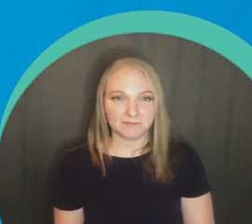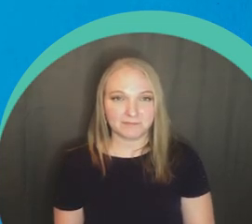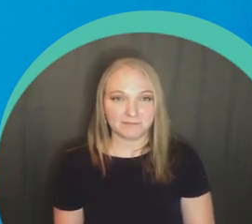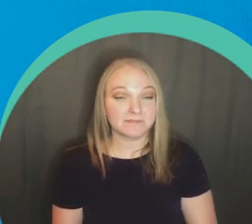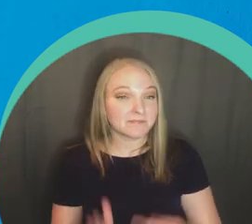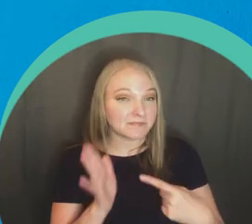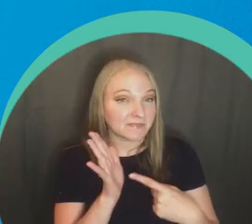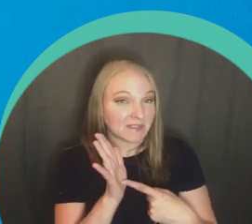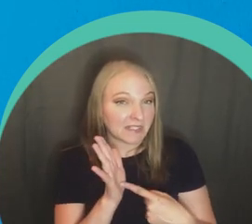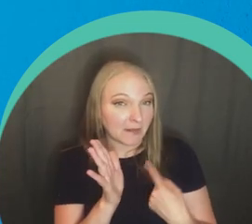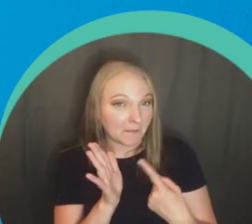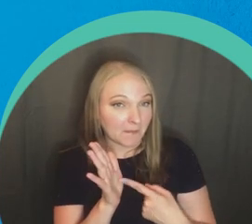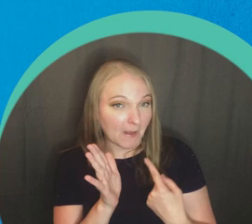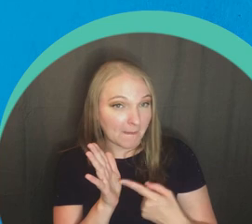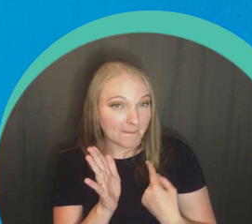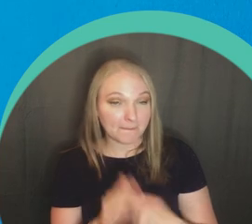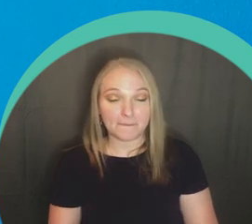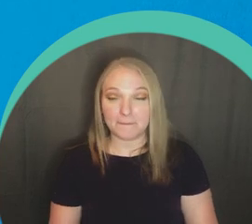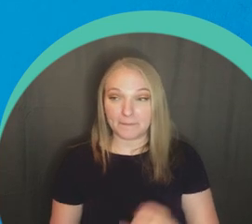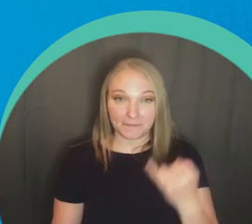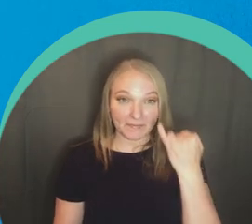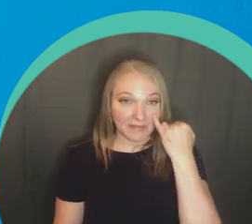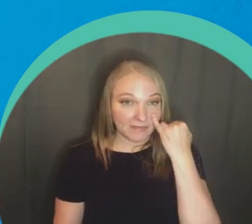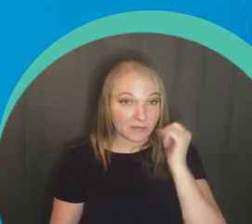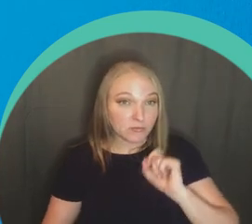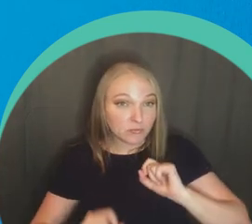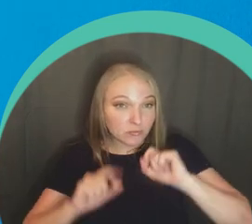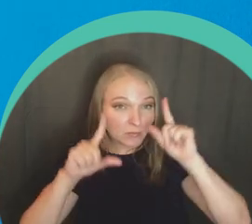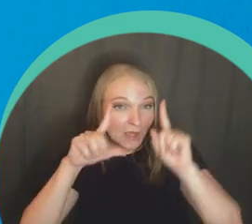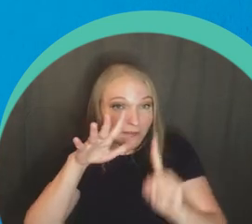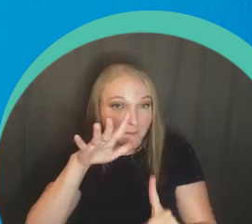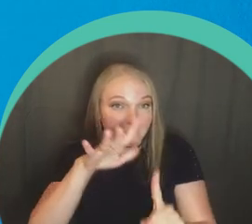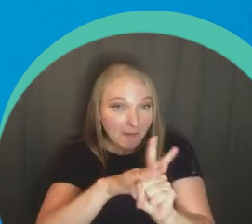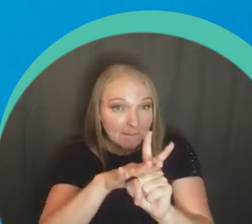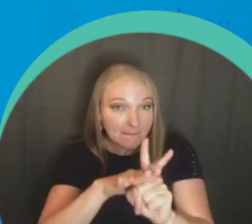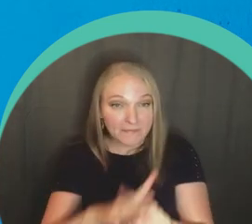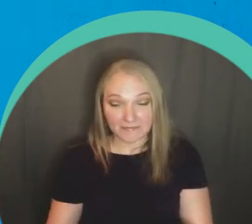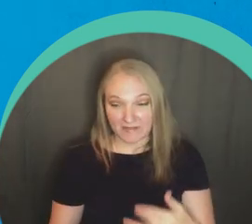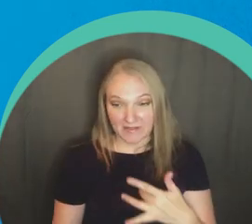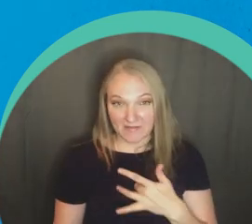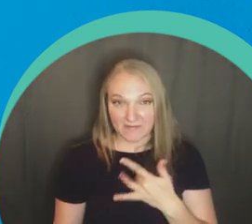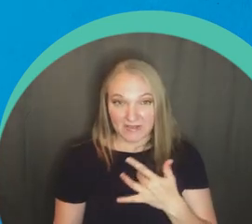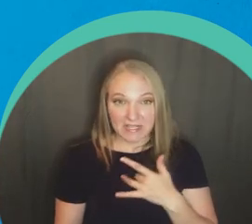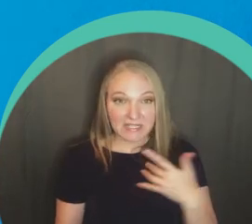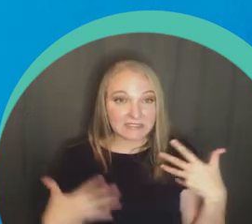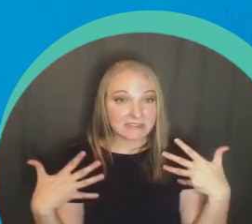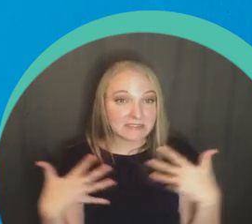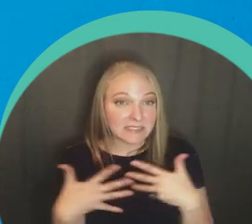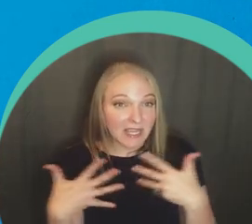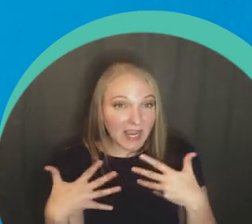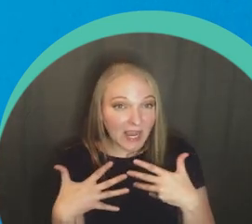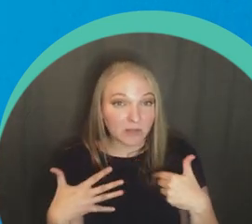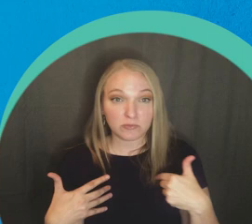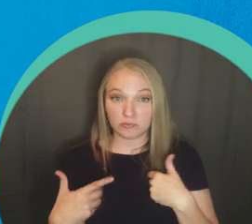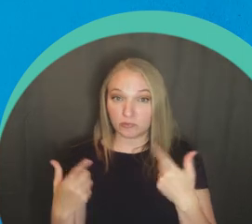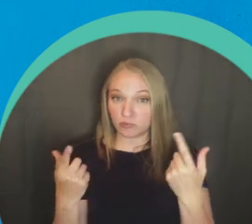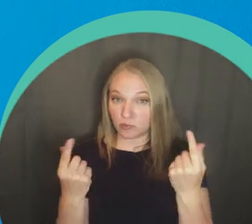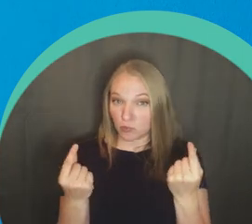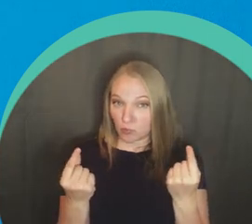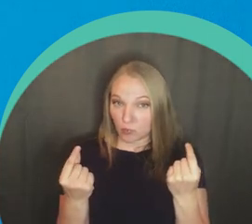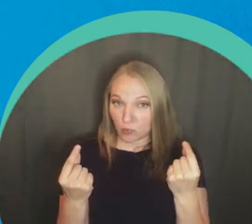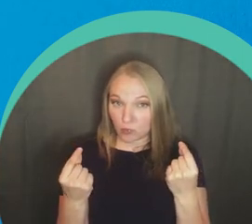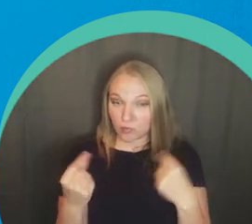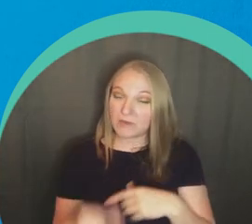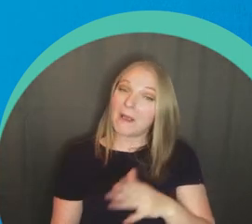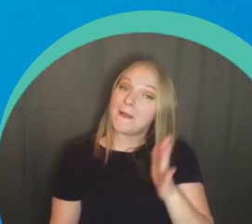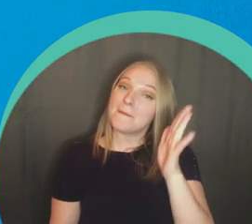Sometimes when I face a surprise, I get a little scared. I get into bed and